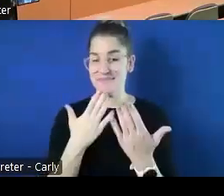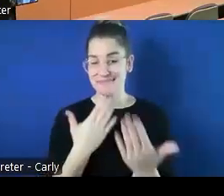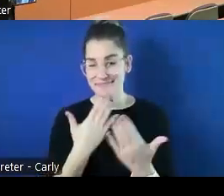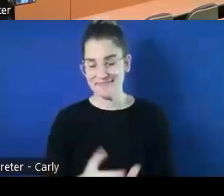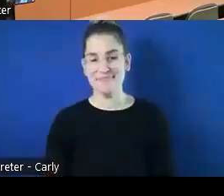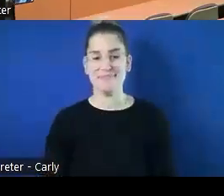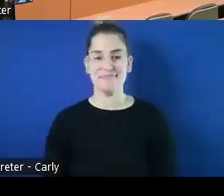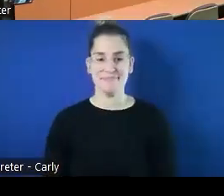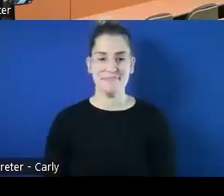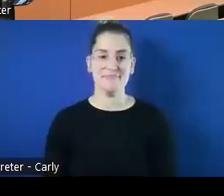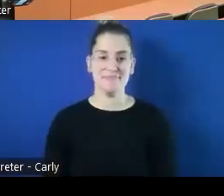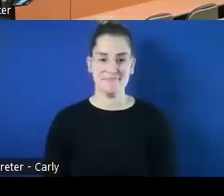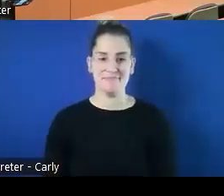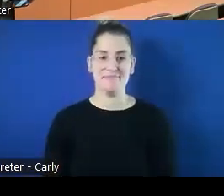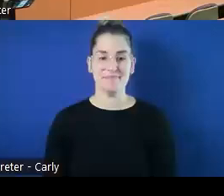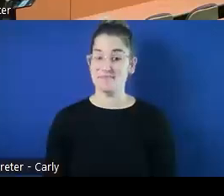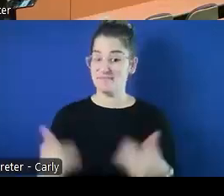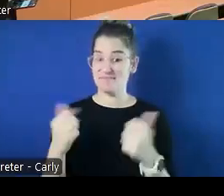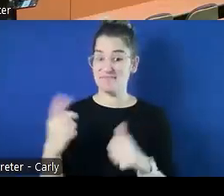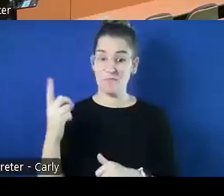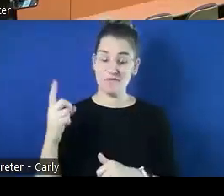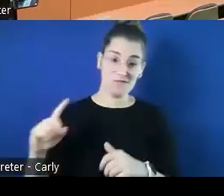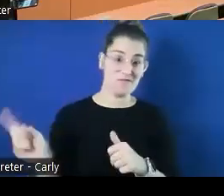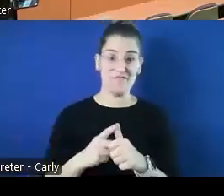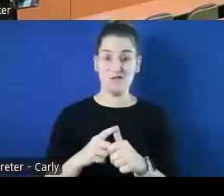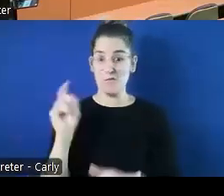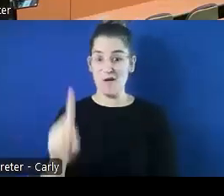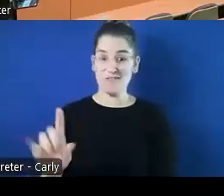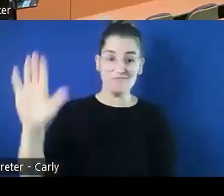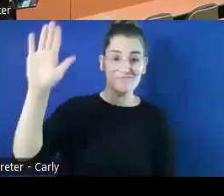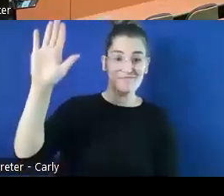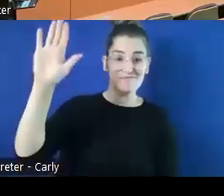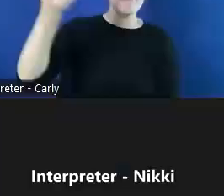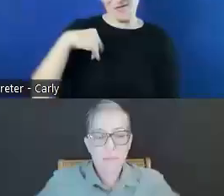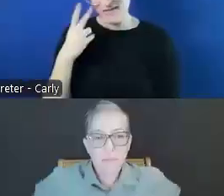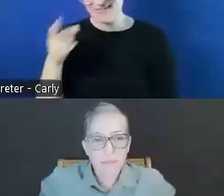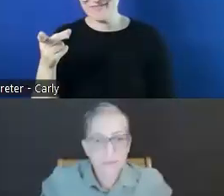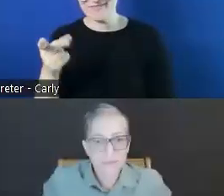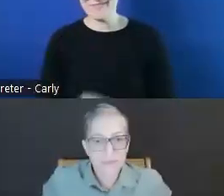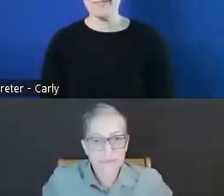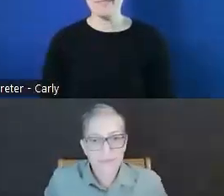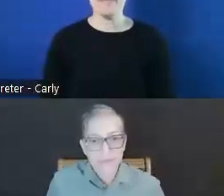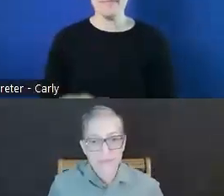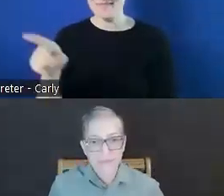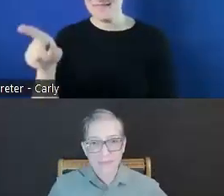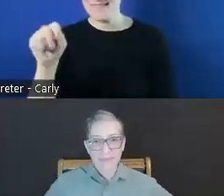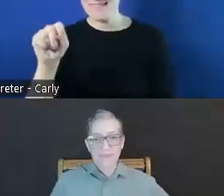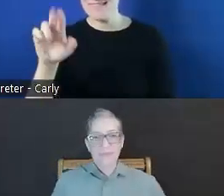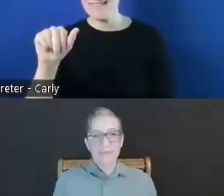that, would anyone like to ask the first question? Oh, here we go. Sorry,